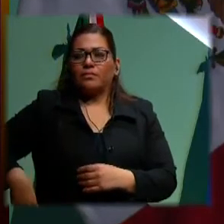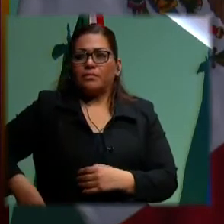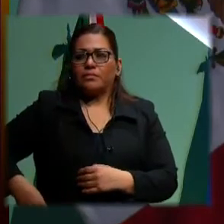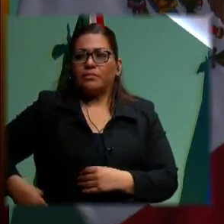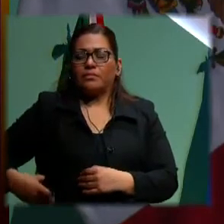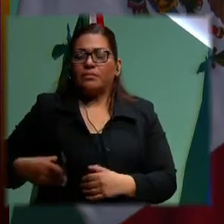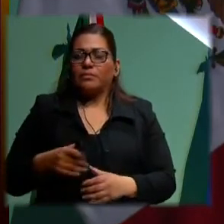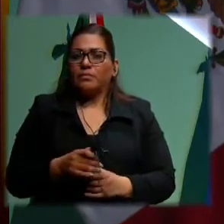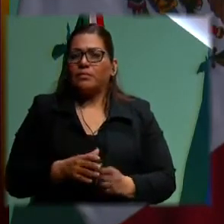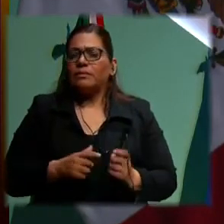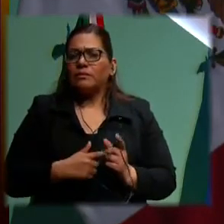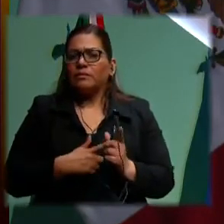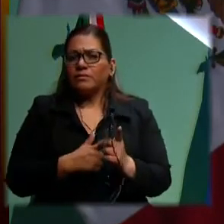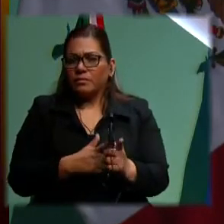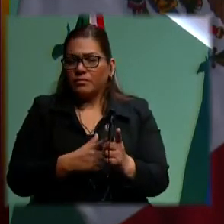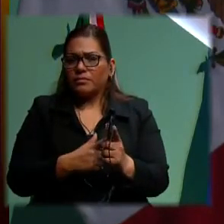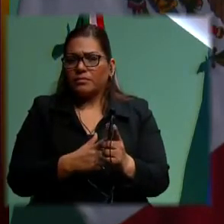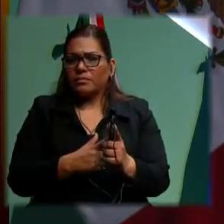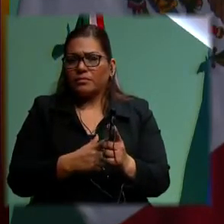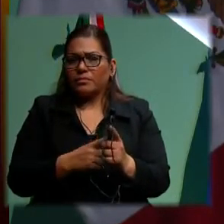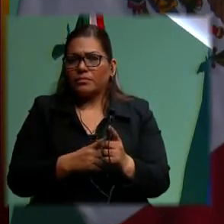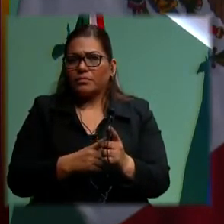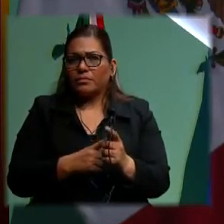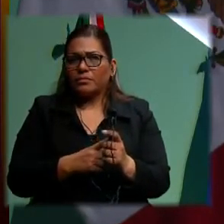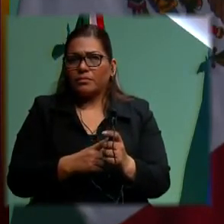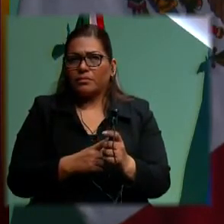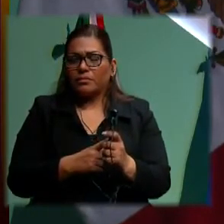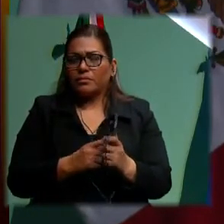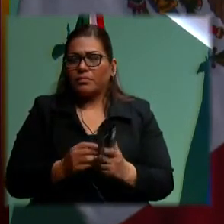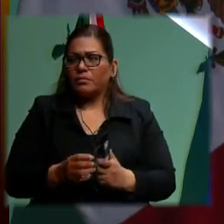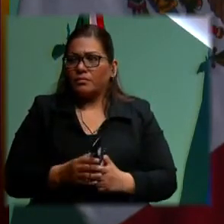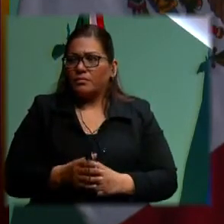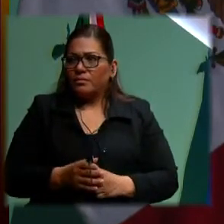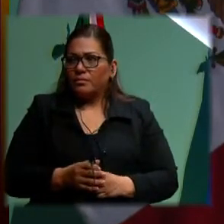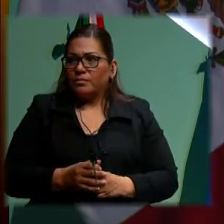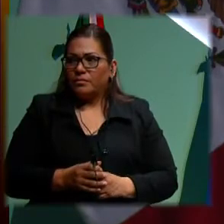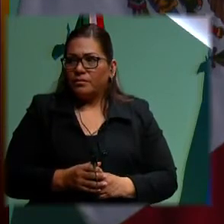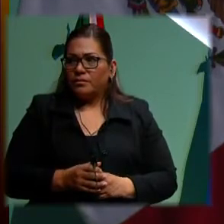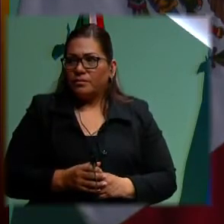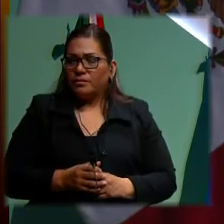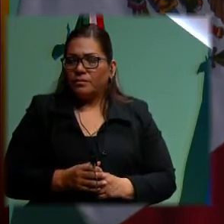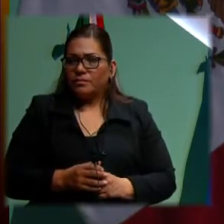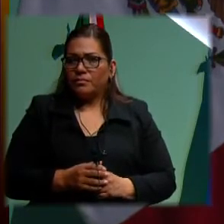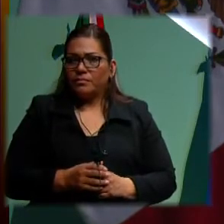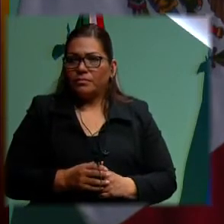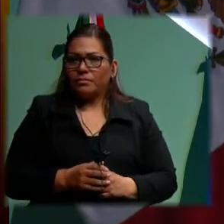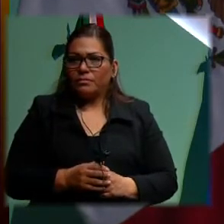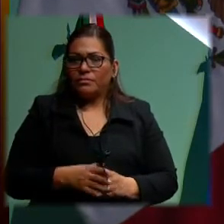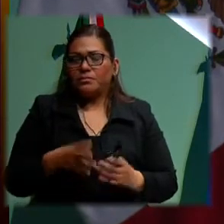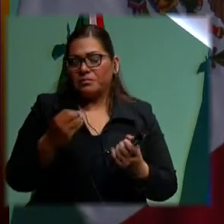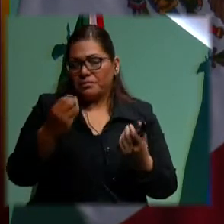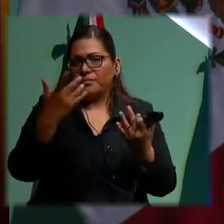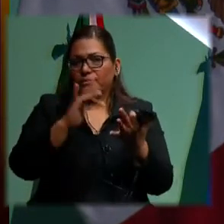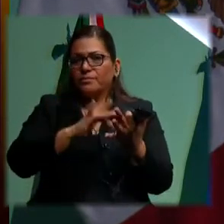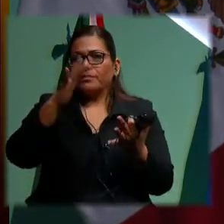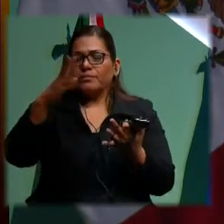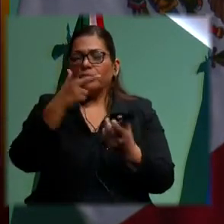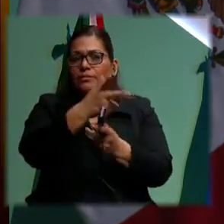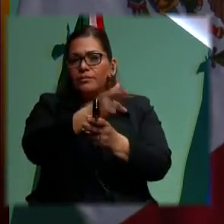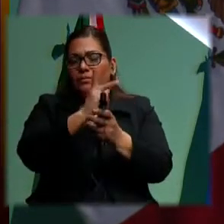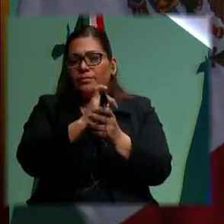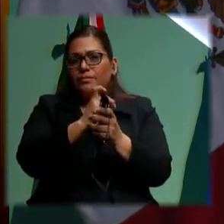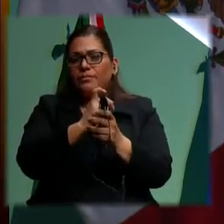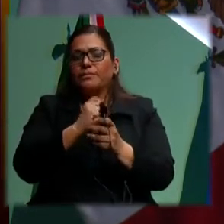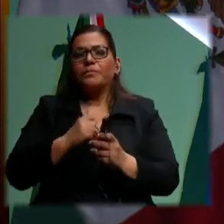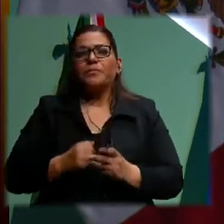of the internet itself. So thank you very much for this kind invitation